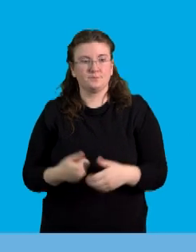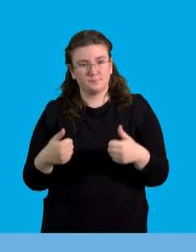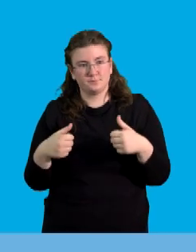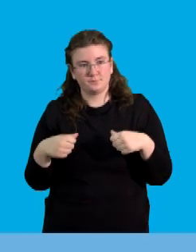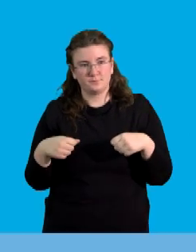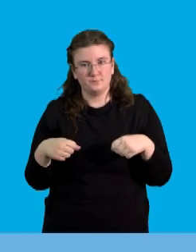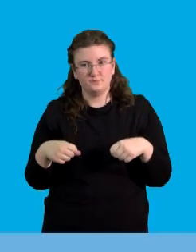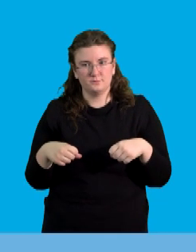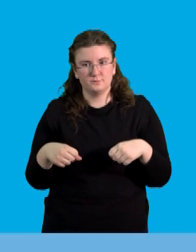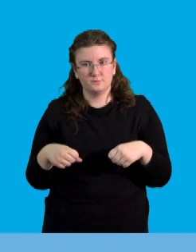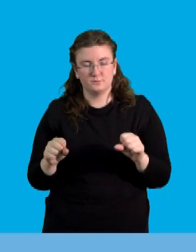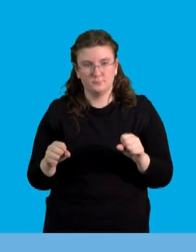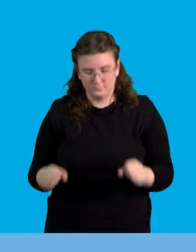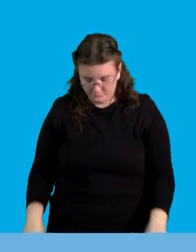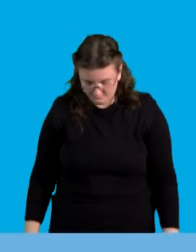Moving right along.